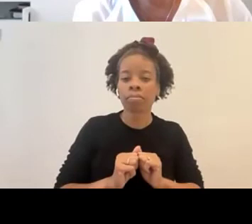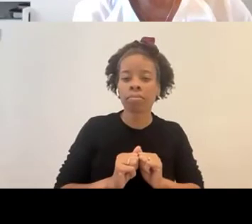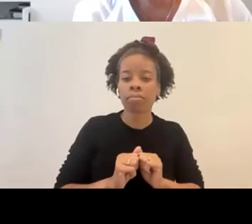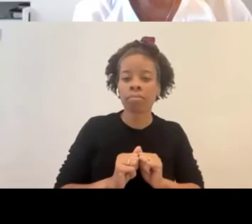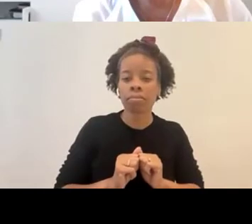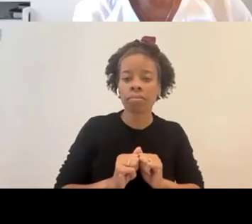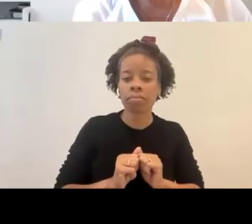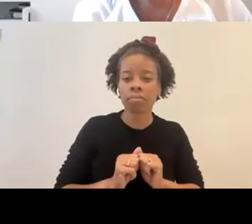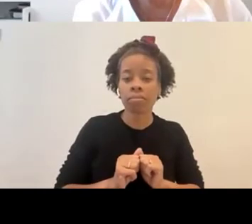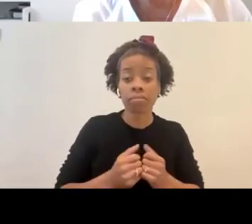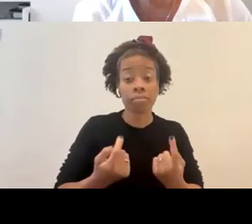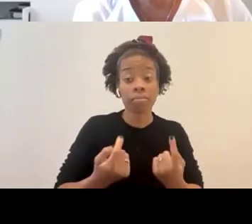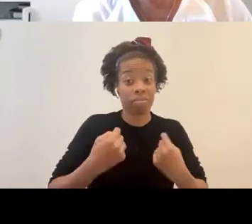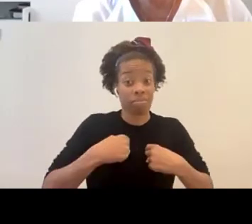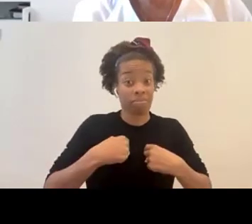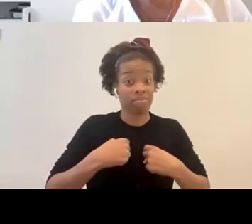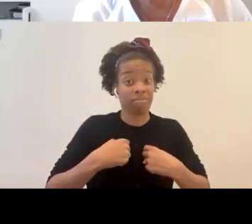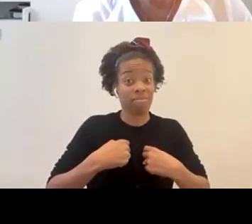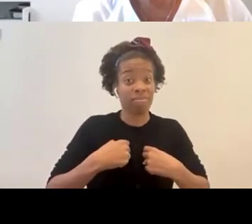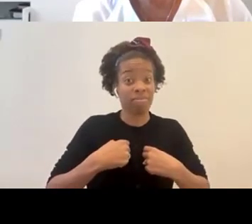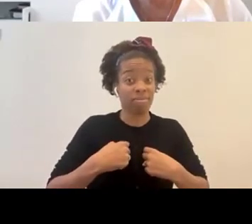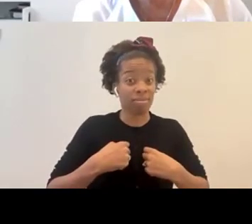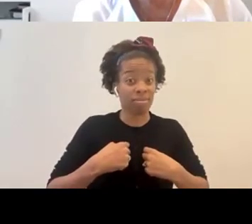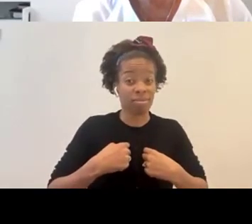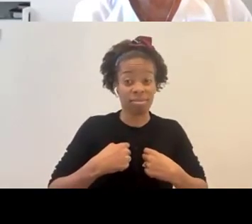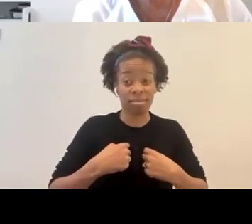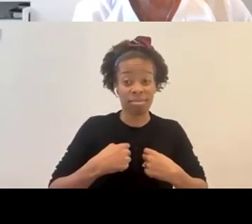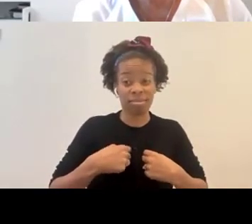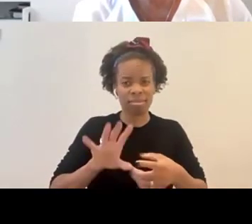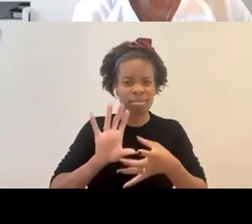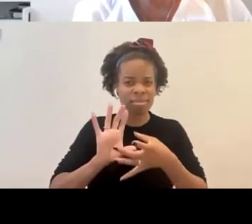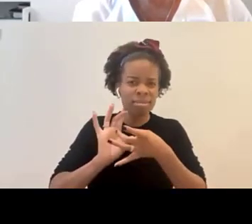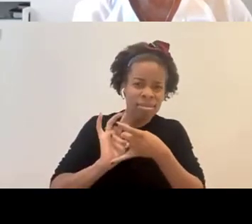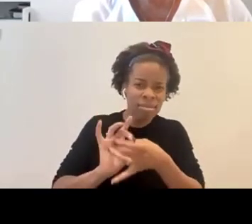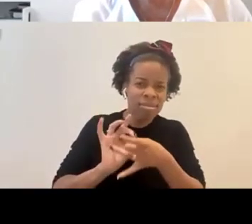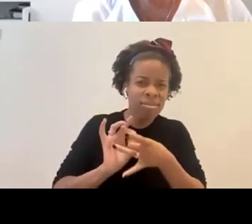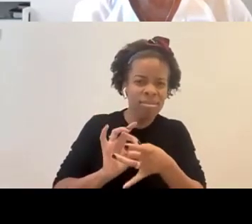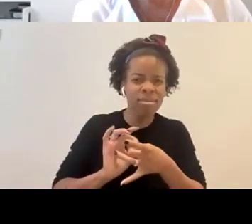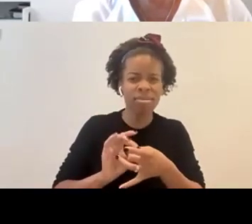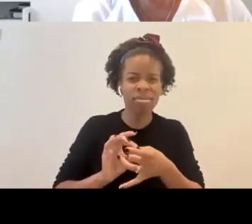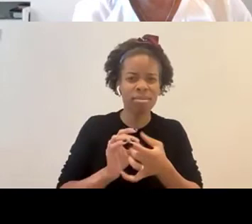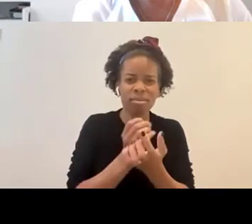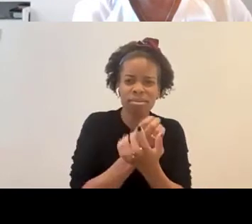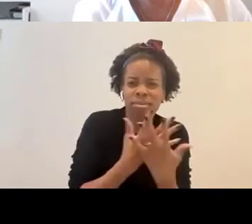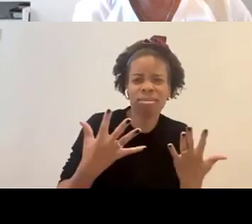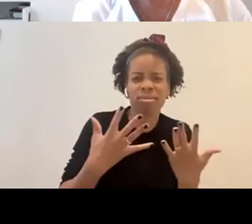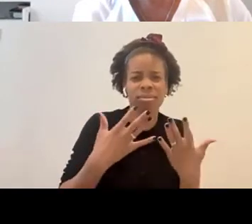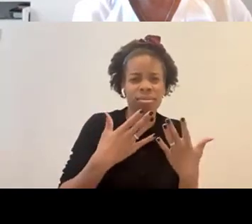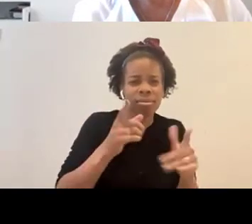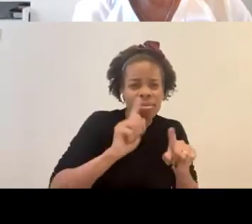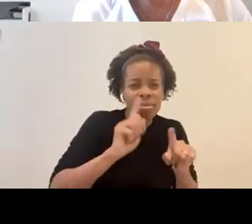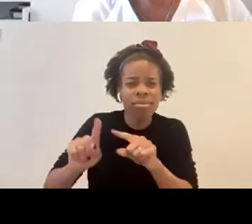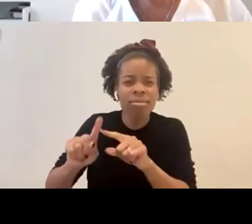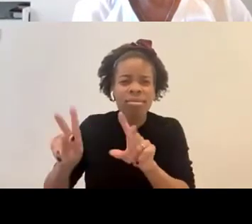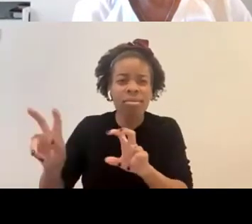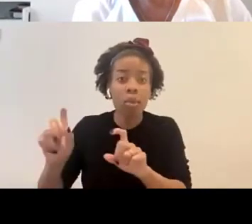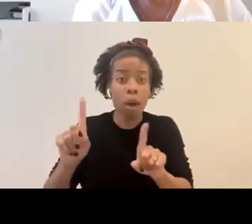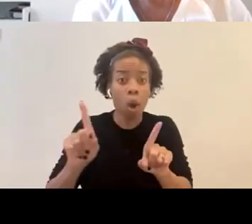the whole work, body of work, which Natalie spoke about,